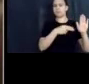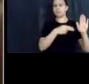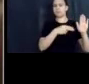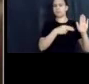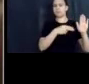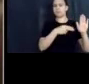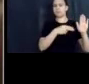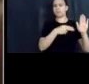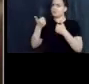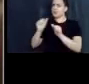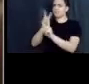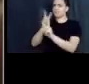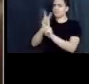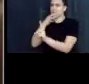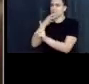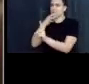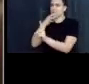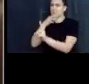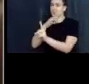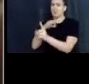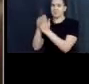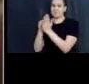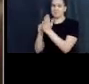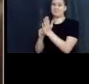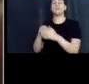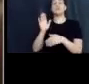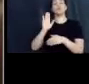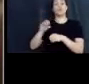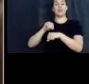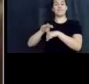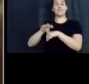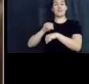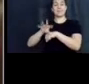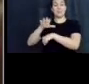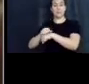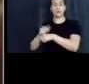in advance before your advising appointment. And that is just so your advisor has enough time to,